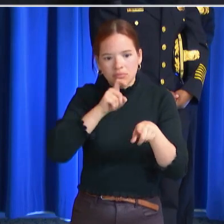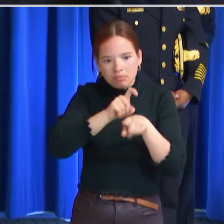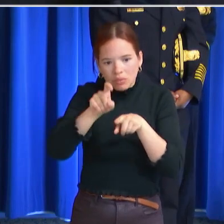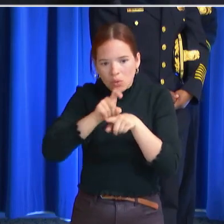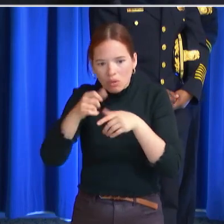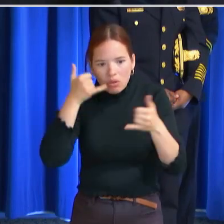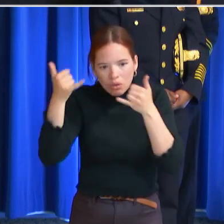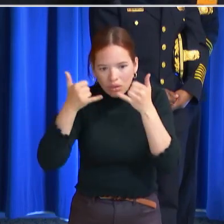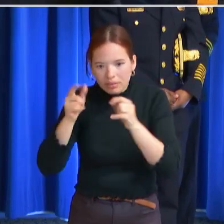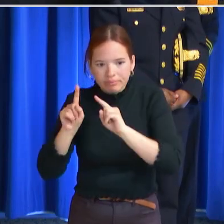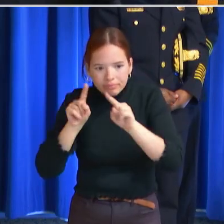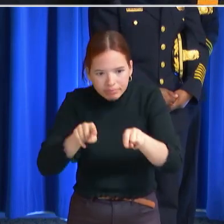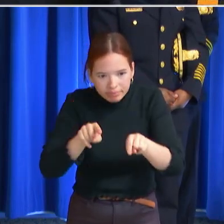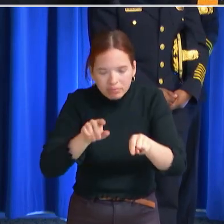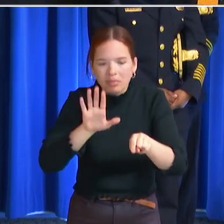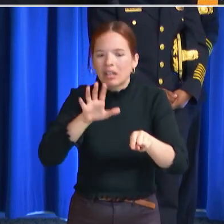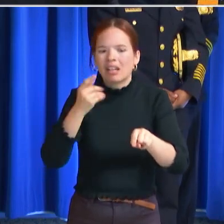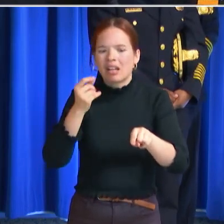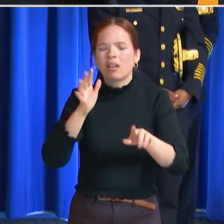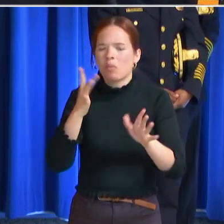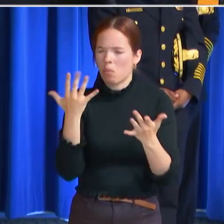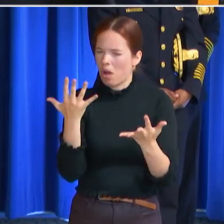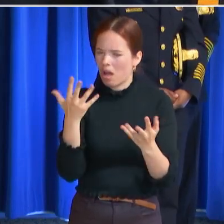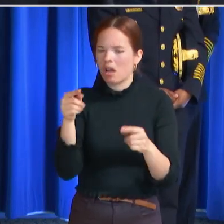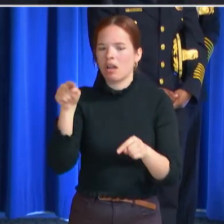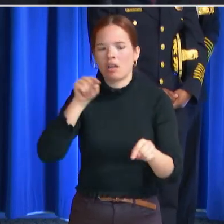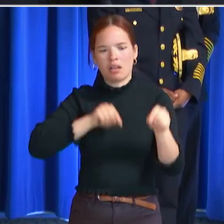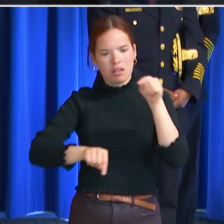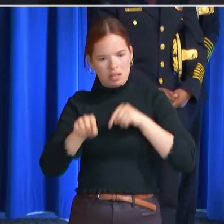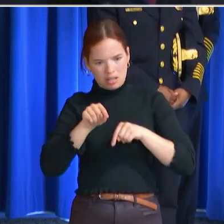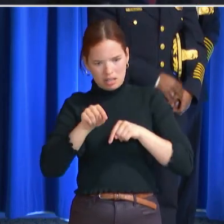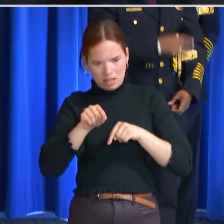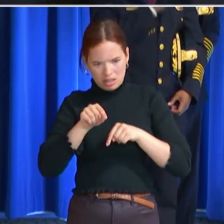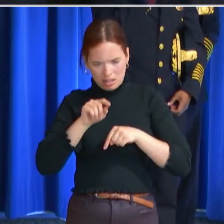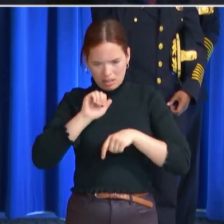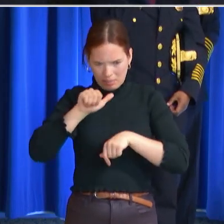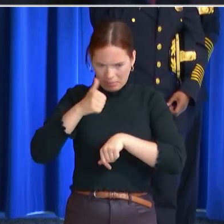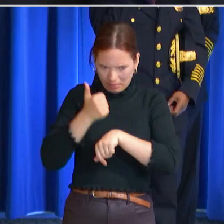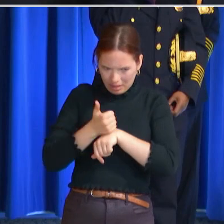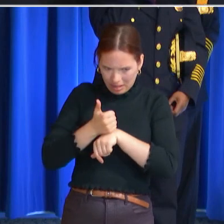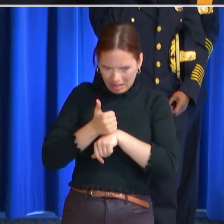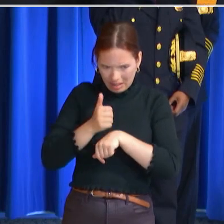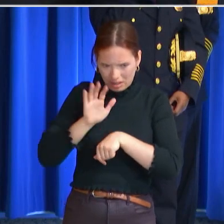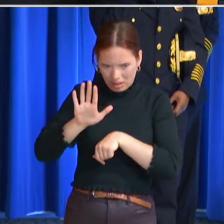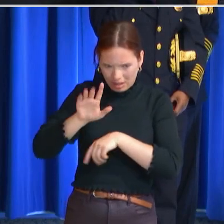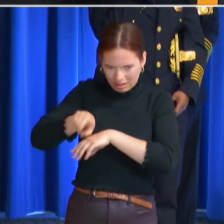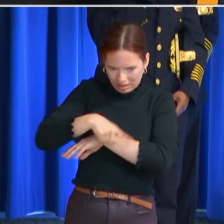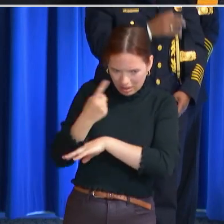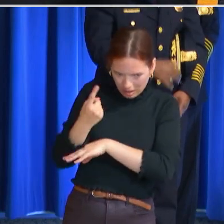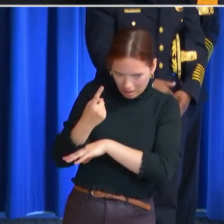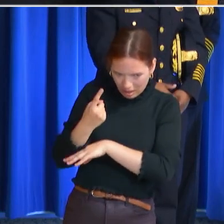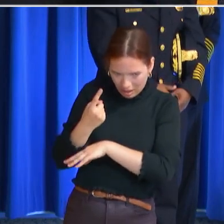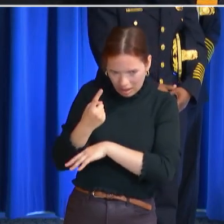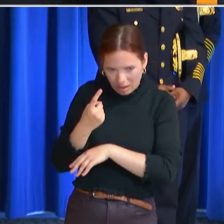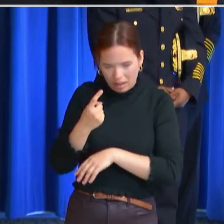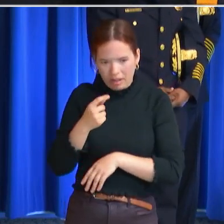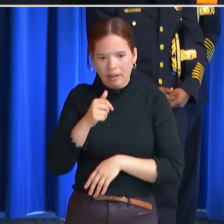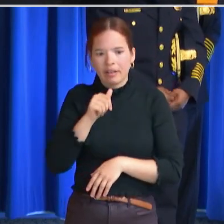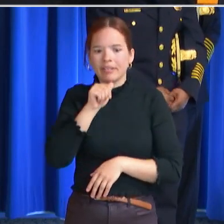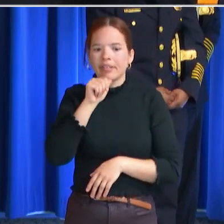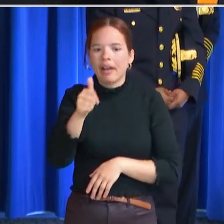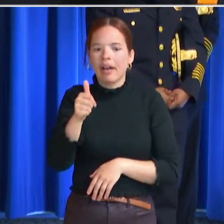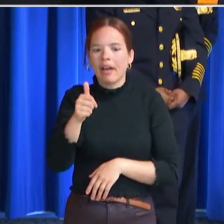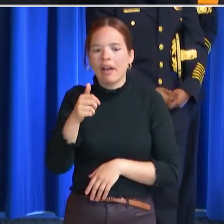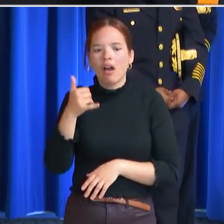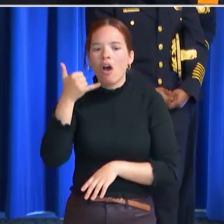that we want to be very intentional about carving out time in their day where they're not running to a call to be able